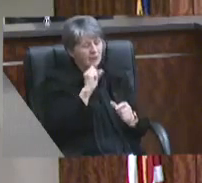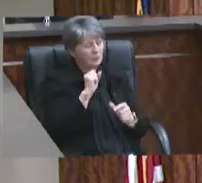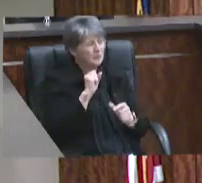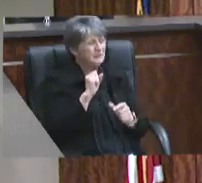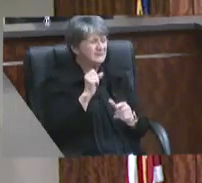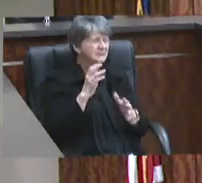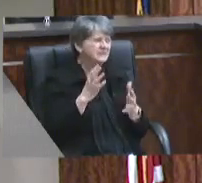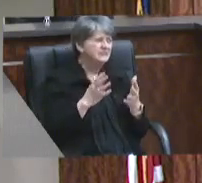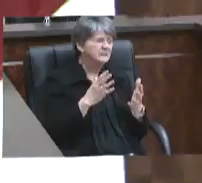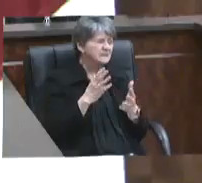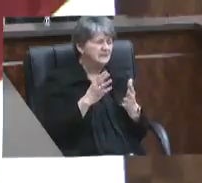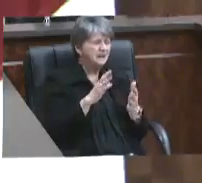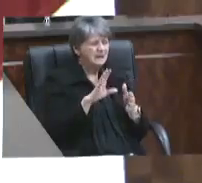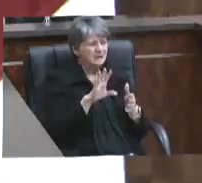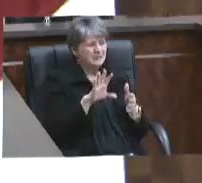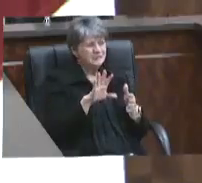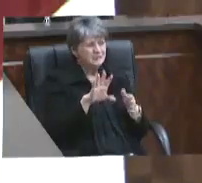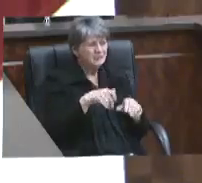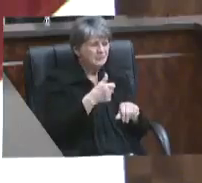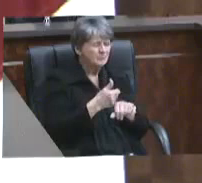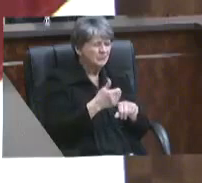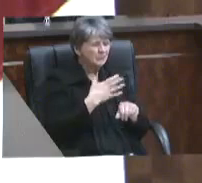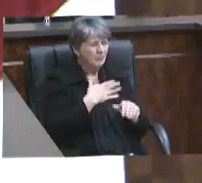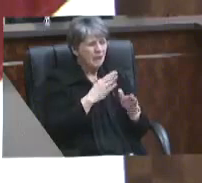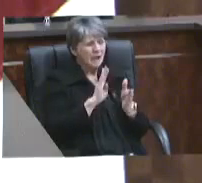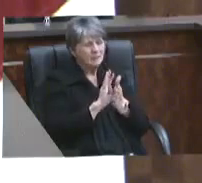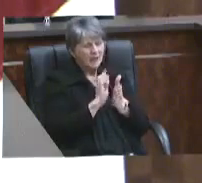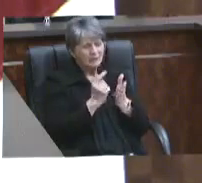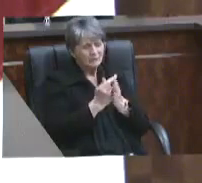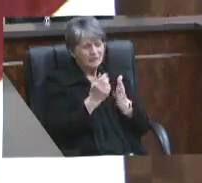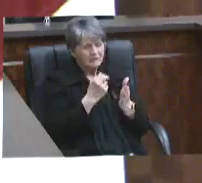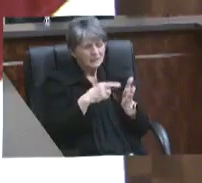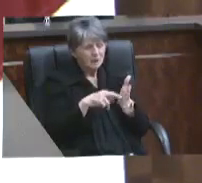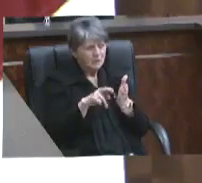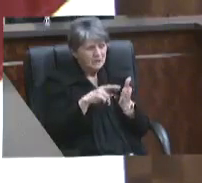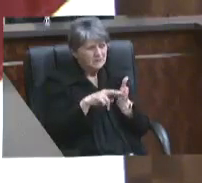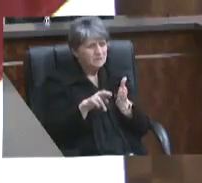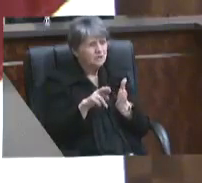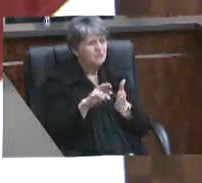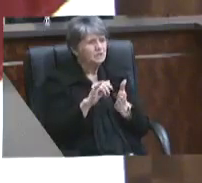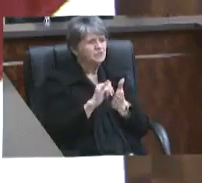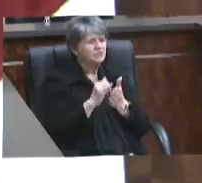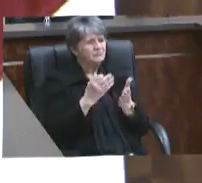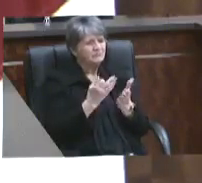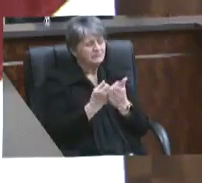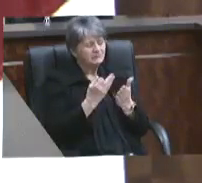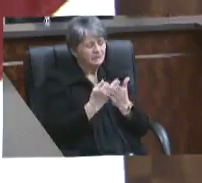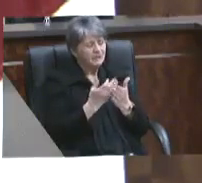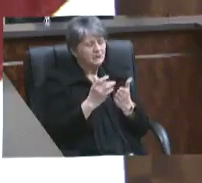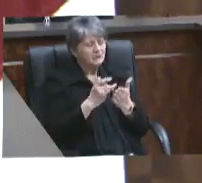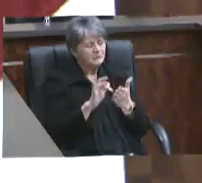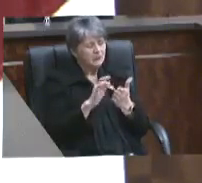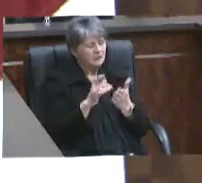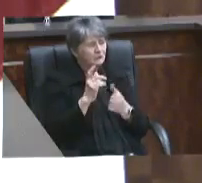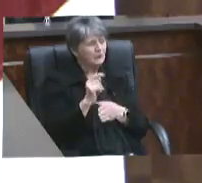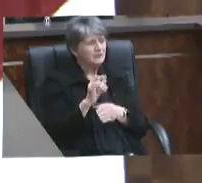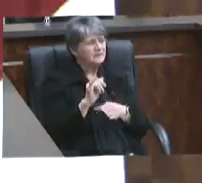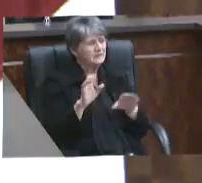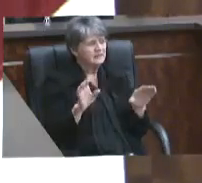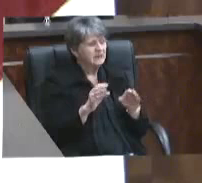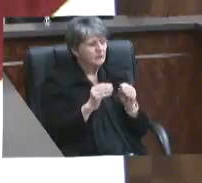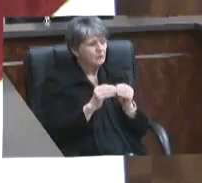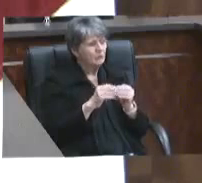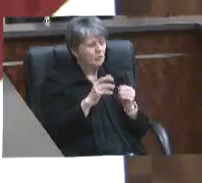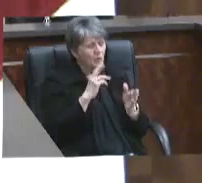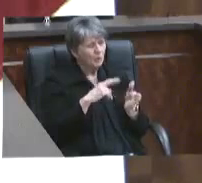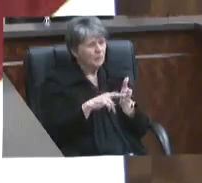based on my background and the research I've done, that this funding was available for this. And but as I did more research, watched a New